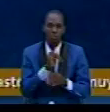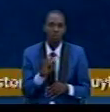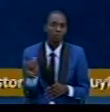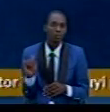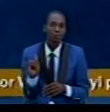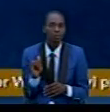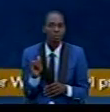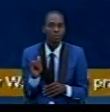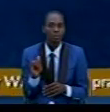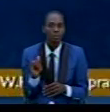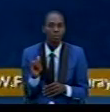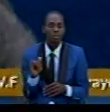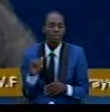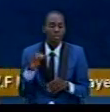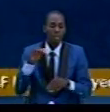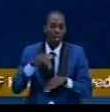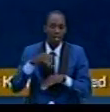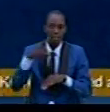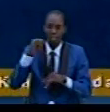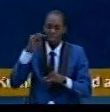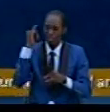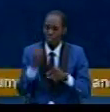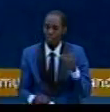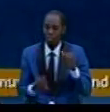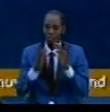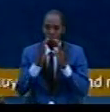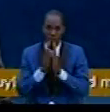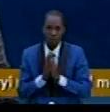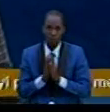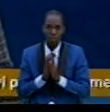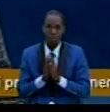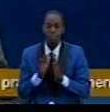in the last amen, that's how